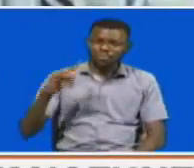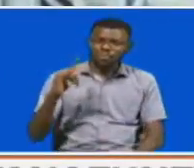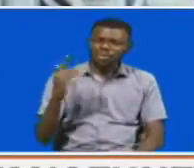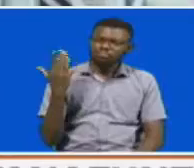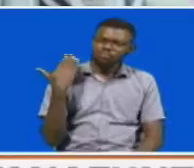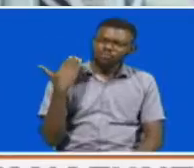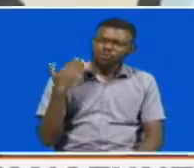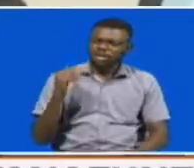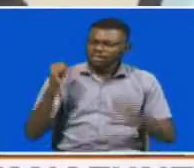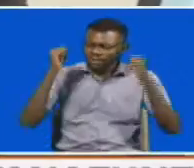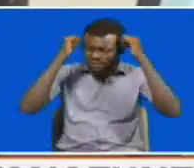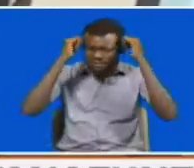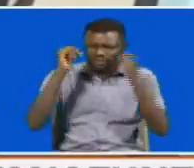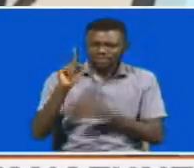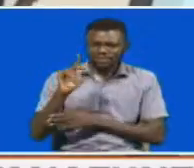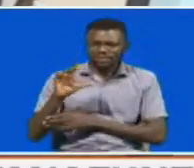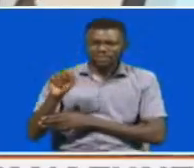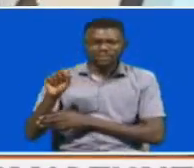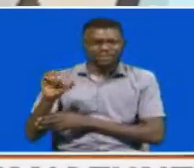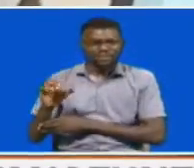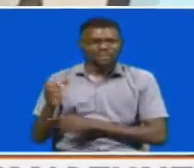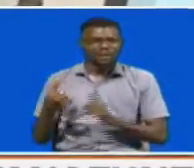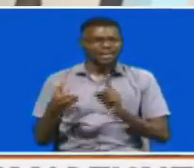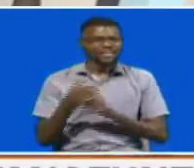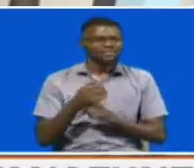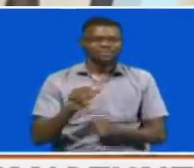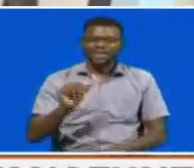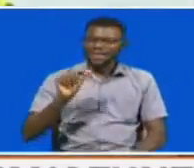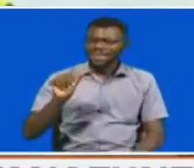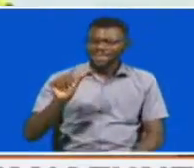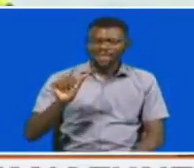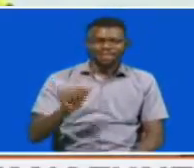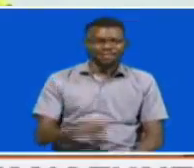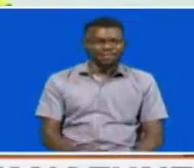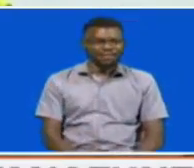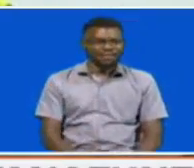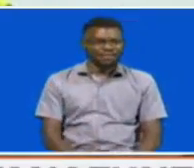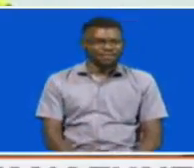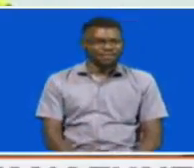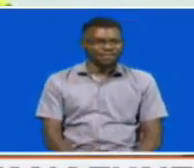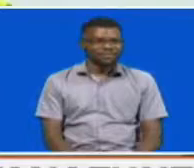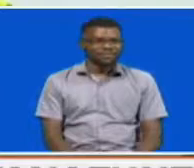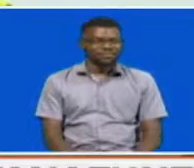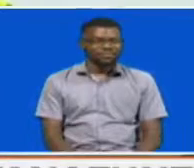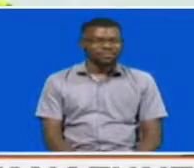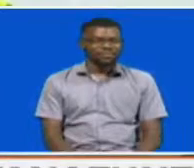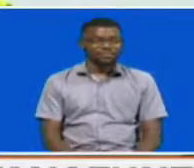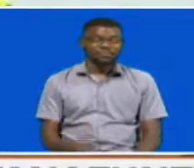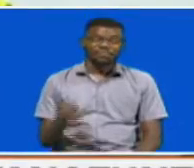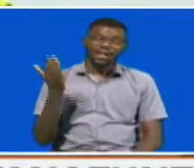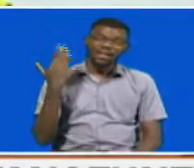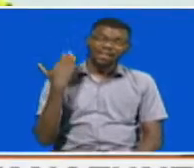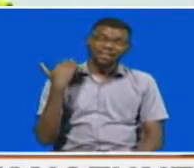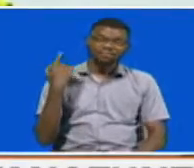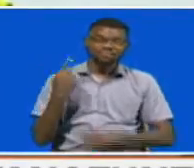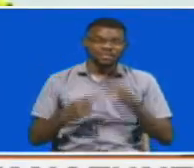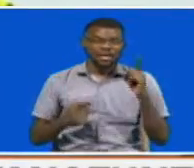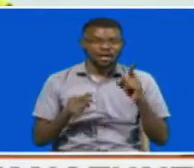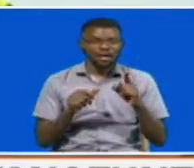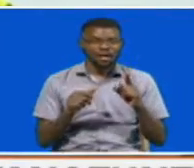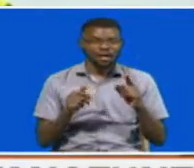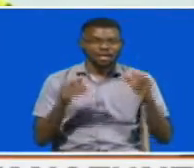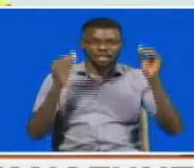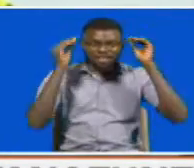mwaka uliopita wote walipata alama ya A katika somo hilo. Last year we had a candidate